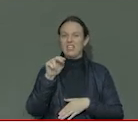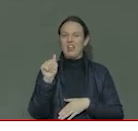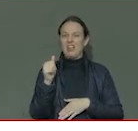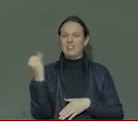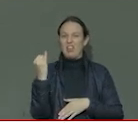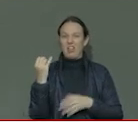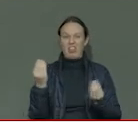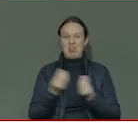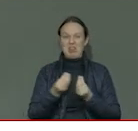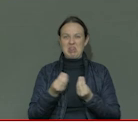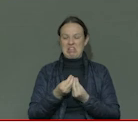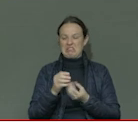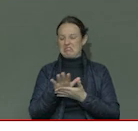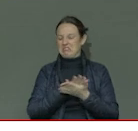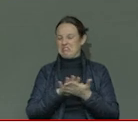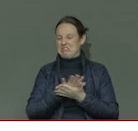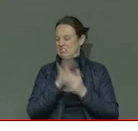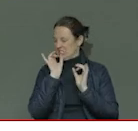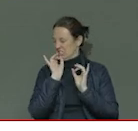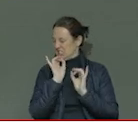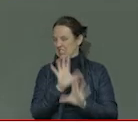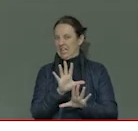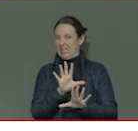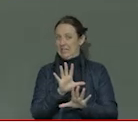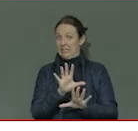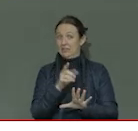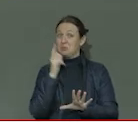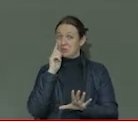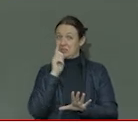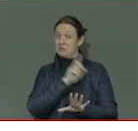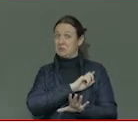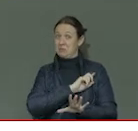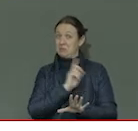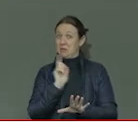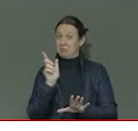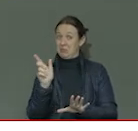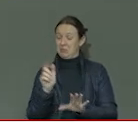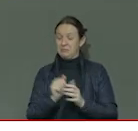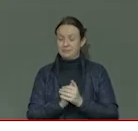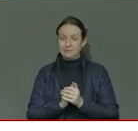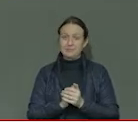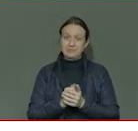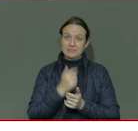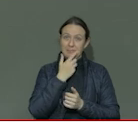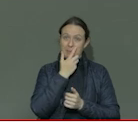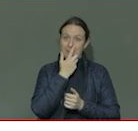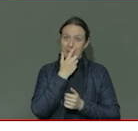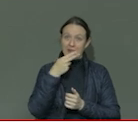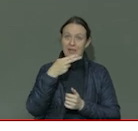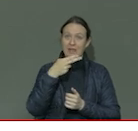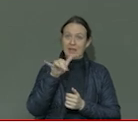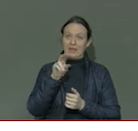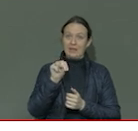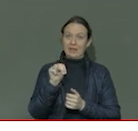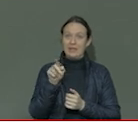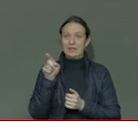that's disgusting. And he hates the hyena, and you'll see why, right? And the hyena kills the